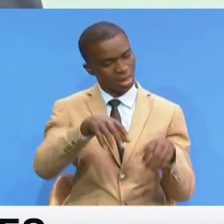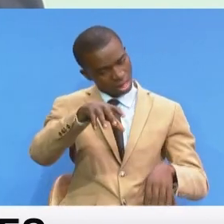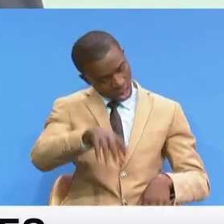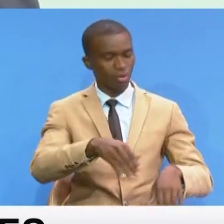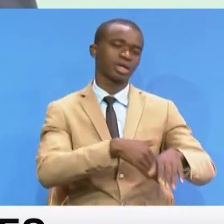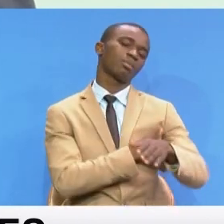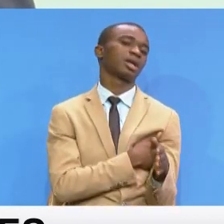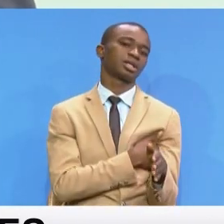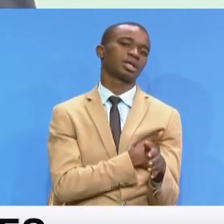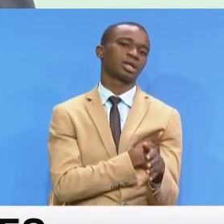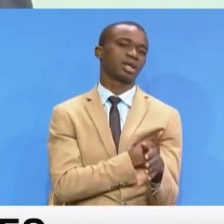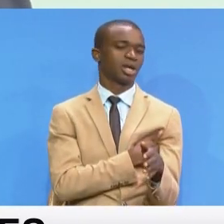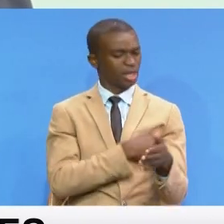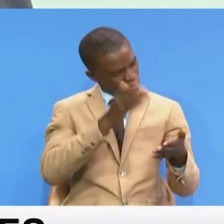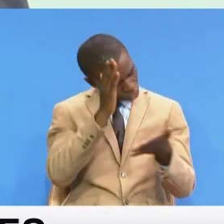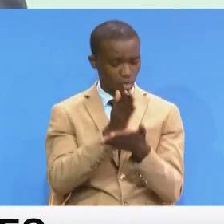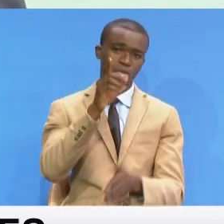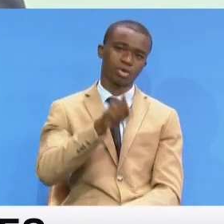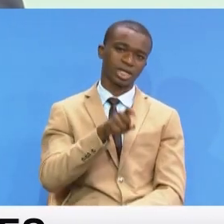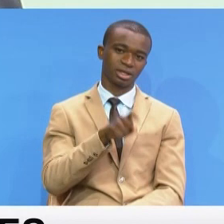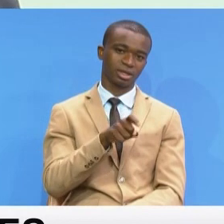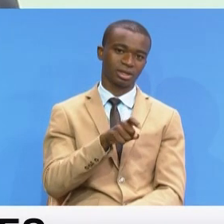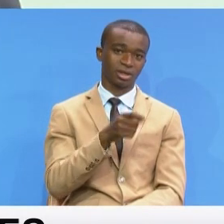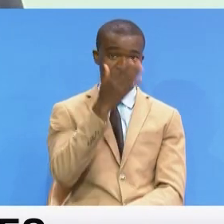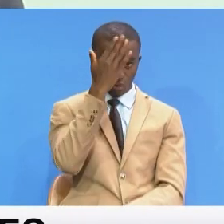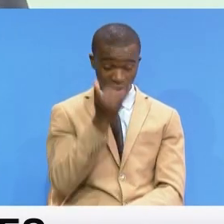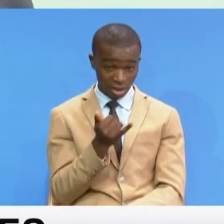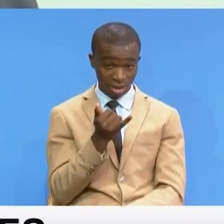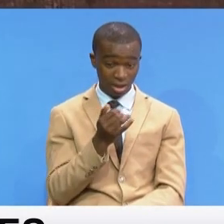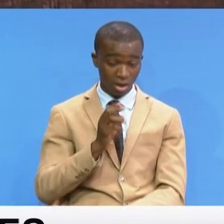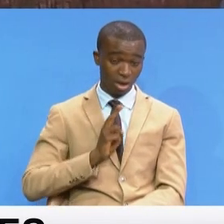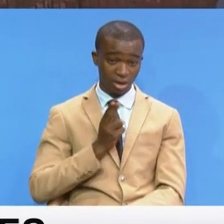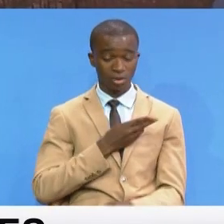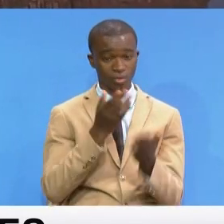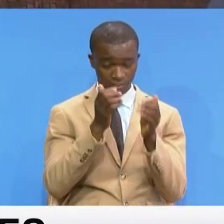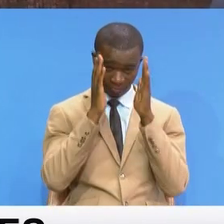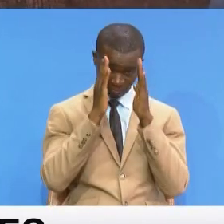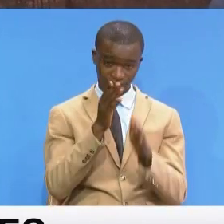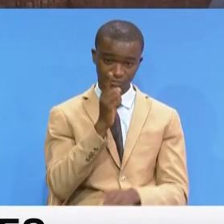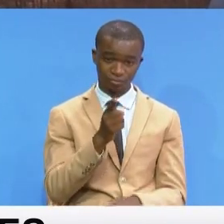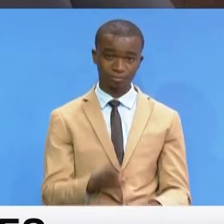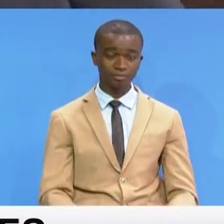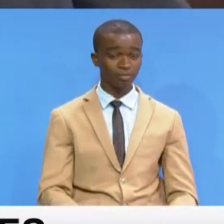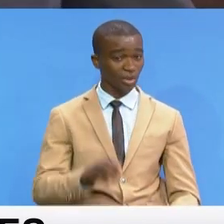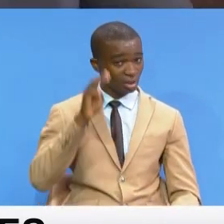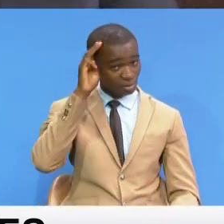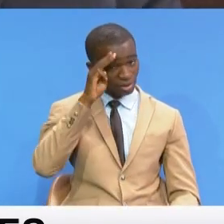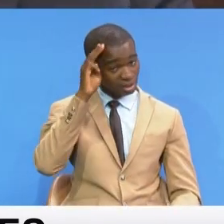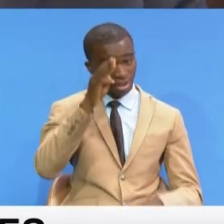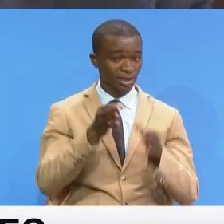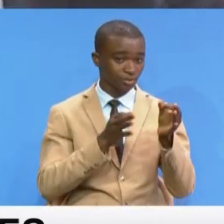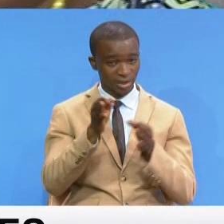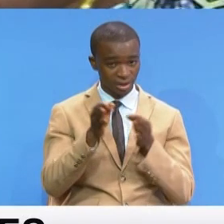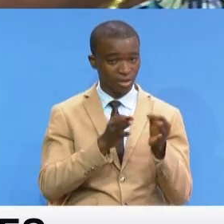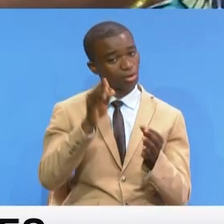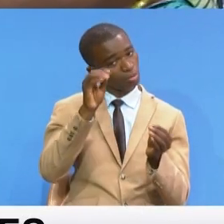it as a provincial priority. Nine ministries explained what's being done